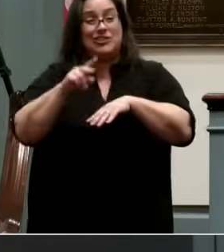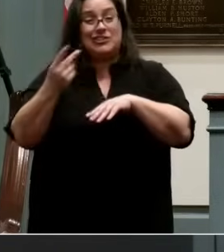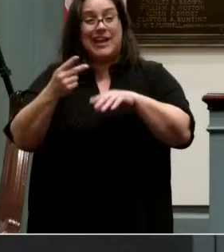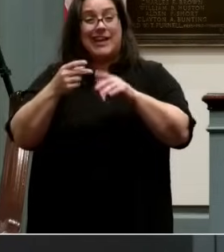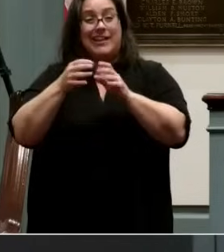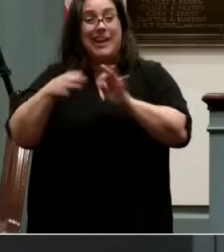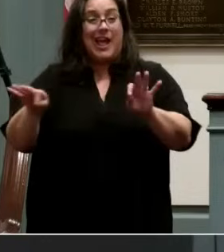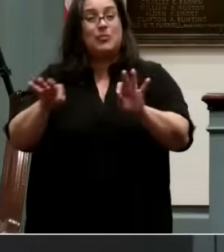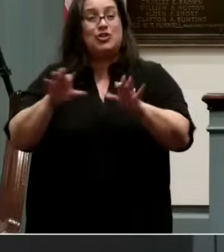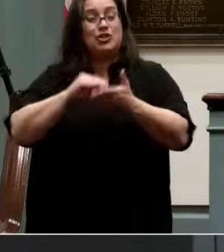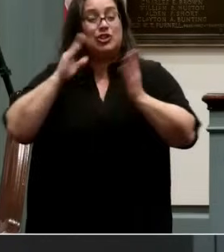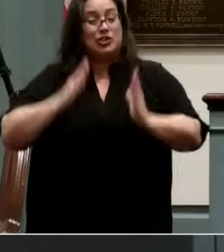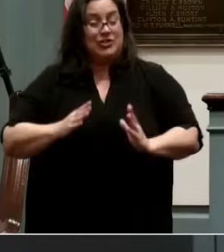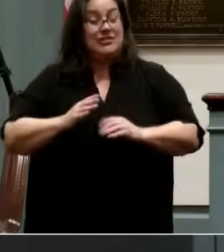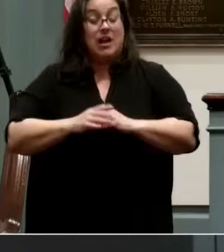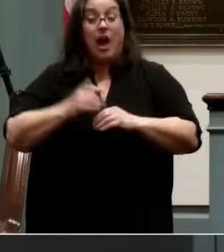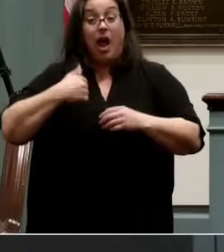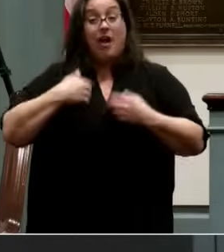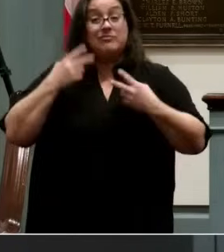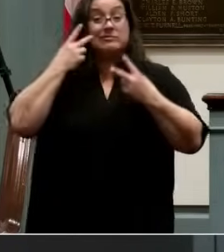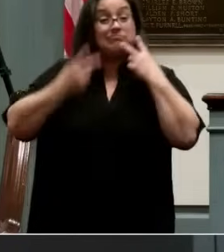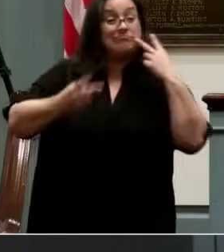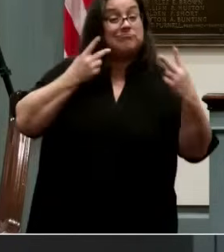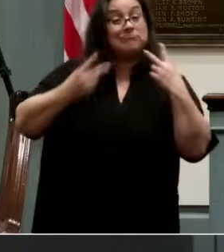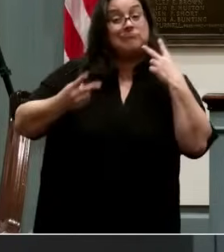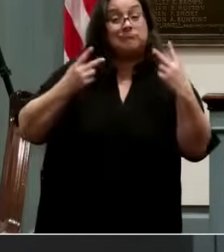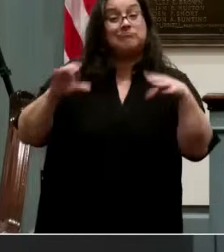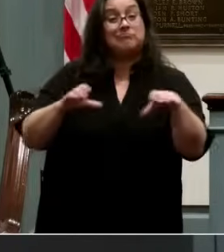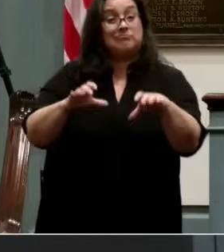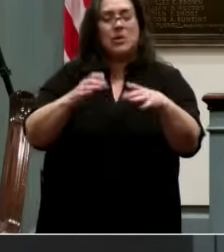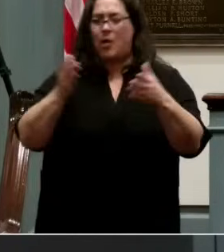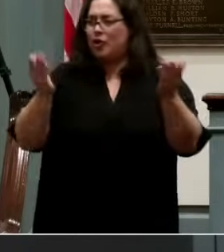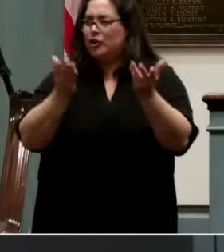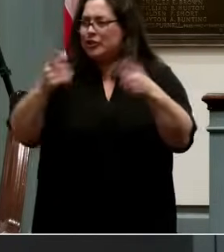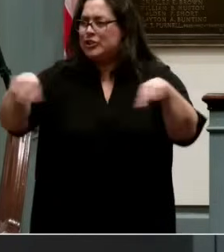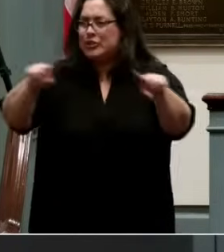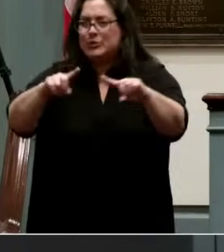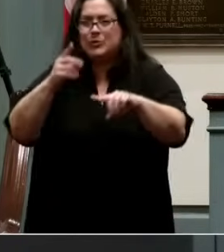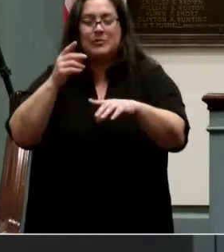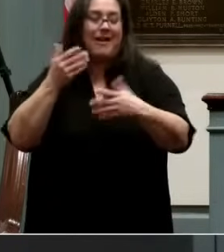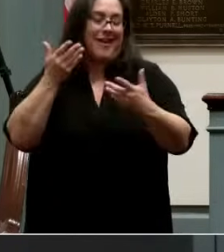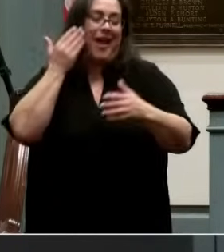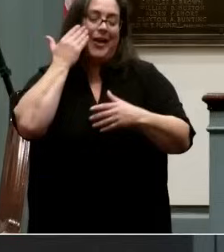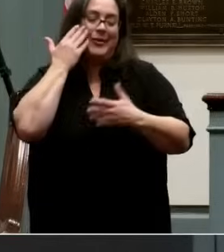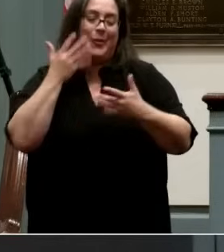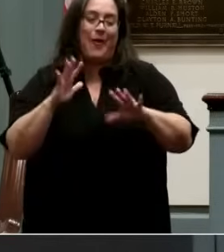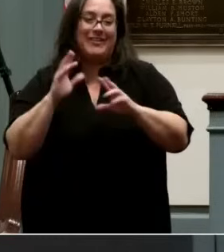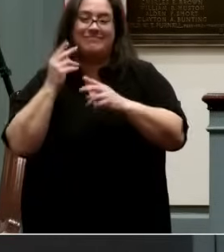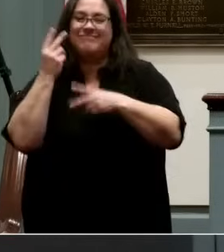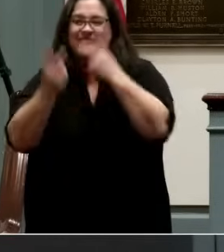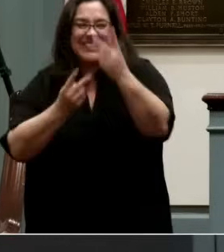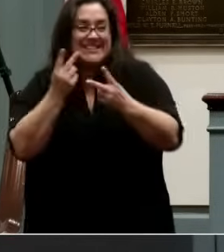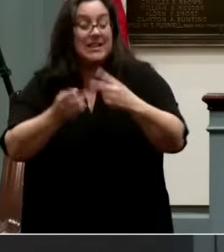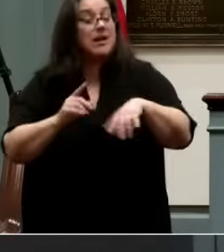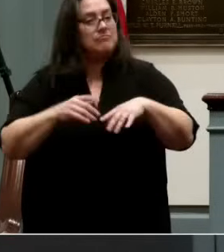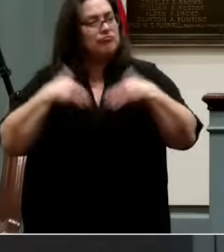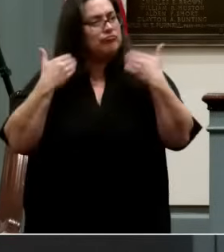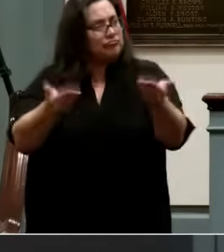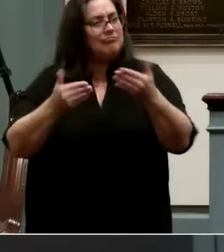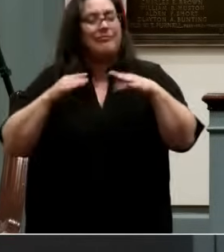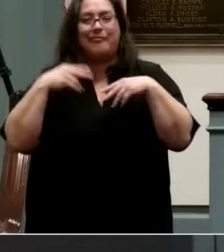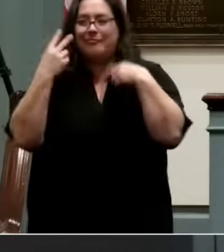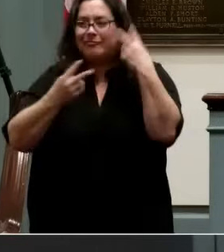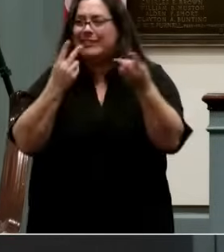and watched this investment in action. And I'd encourage you to do the same, and I know that you do. Visit schools in your district.